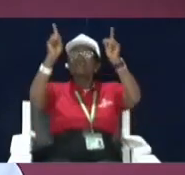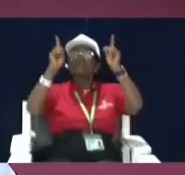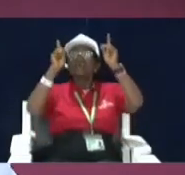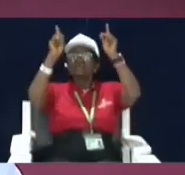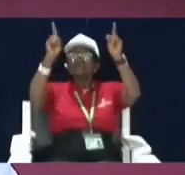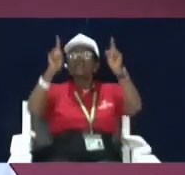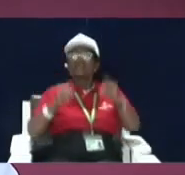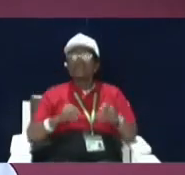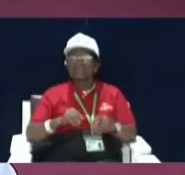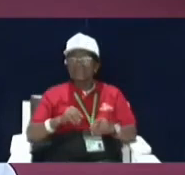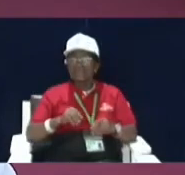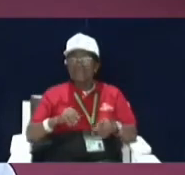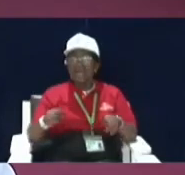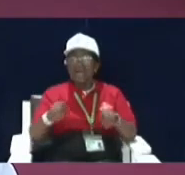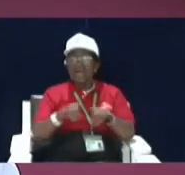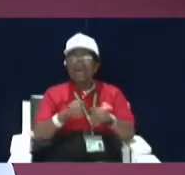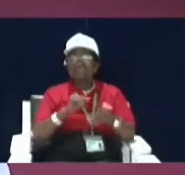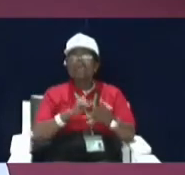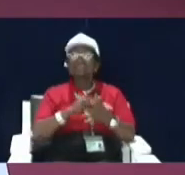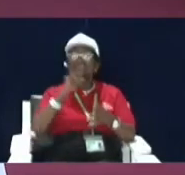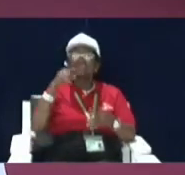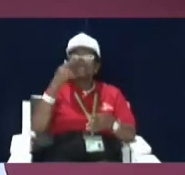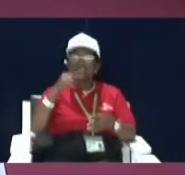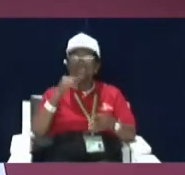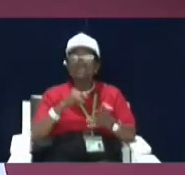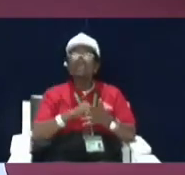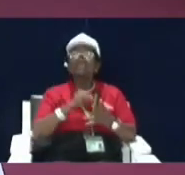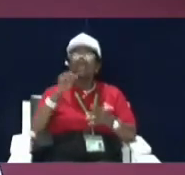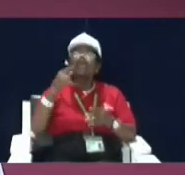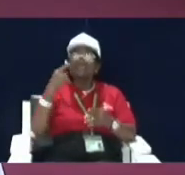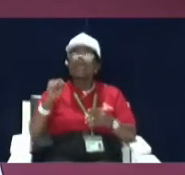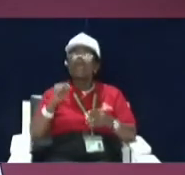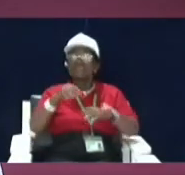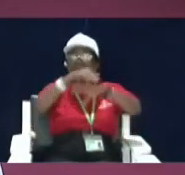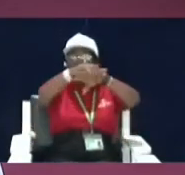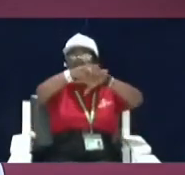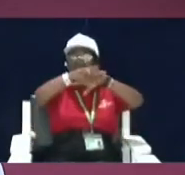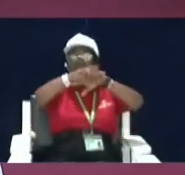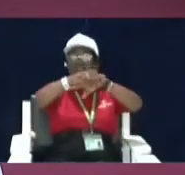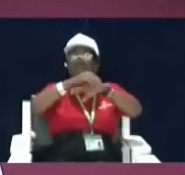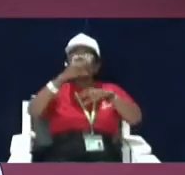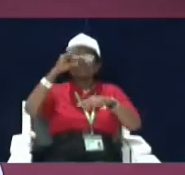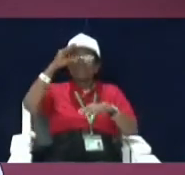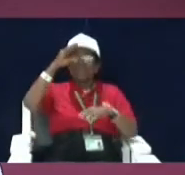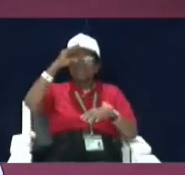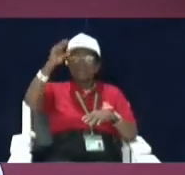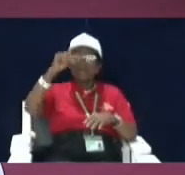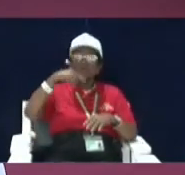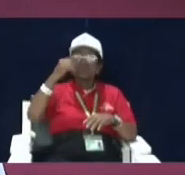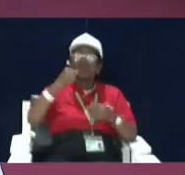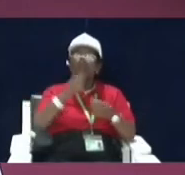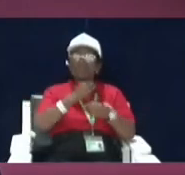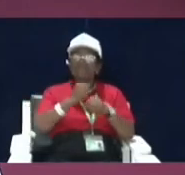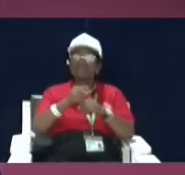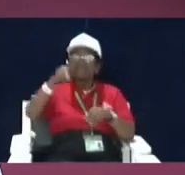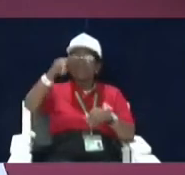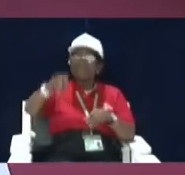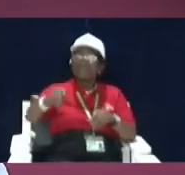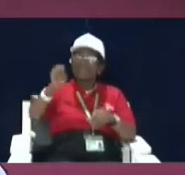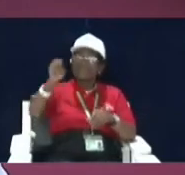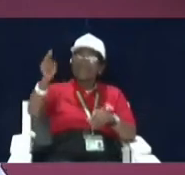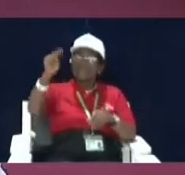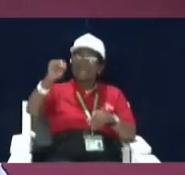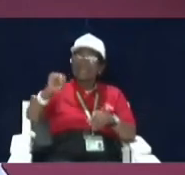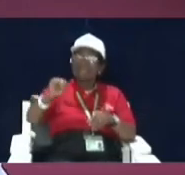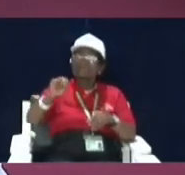It's a saying that it is the Englishman who made pencil who also made eraser.